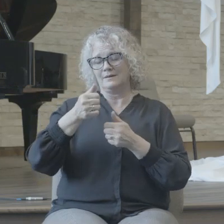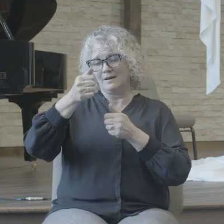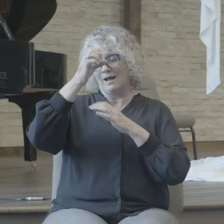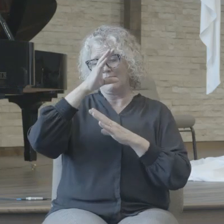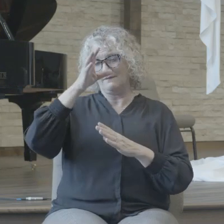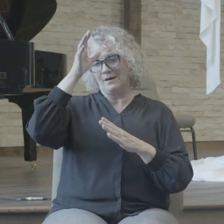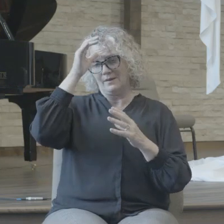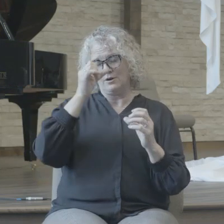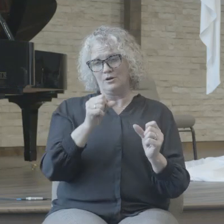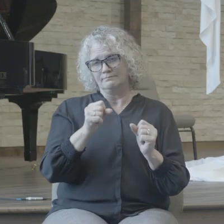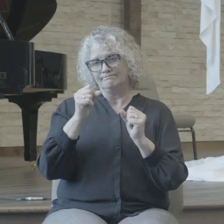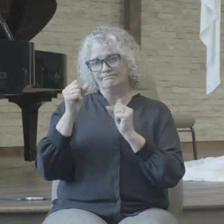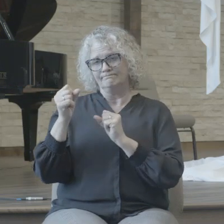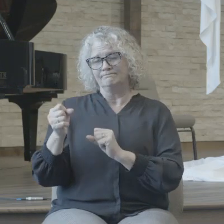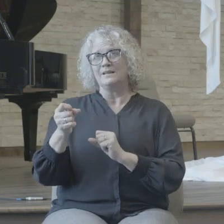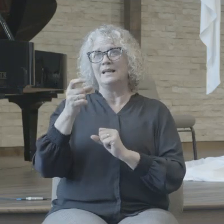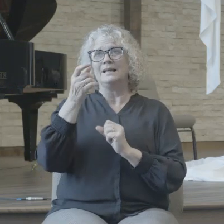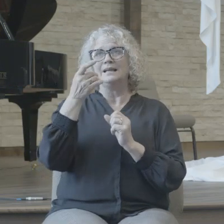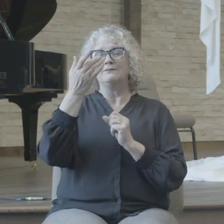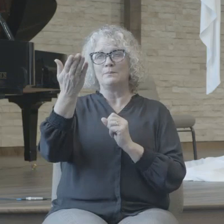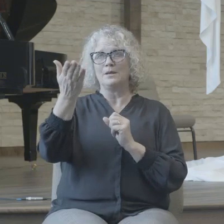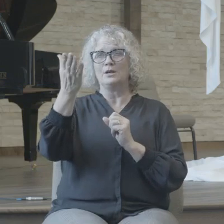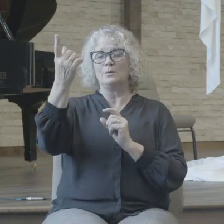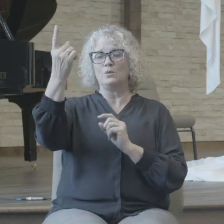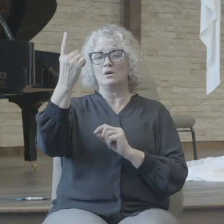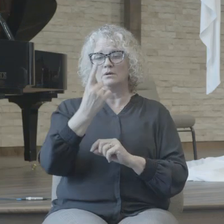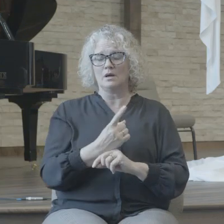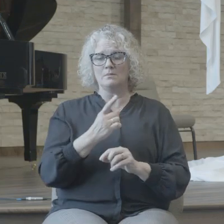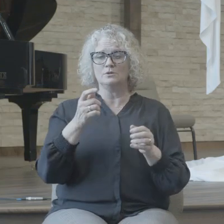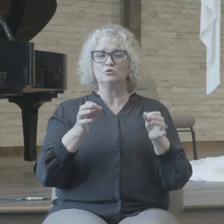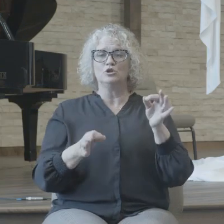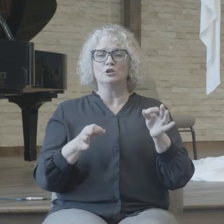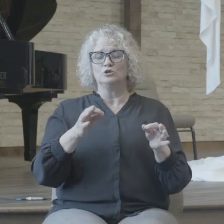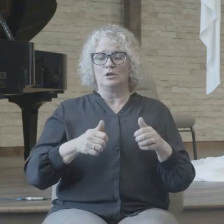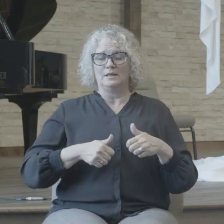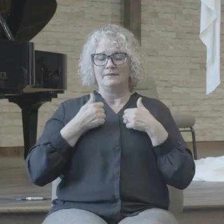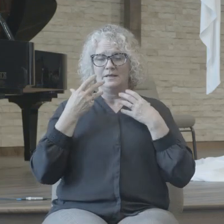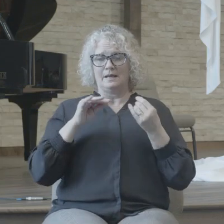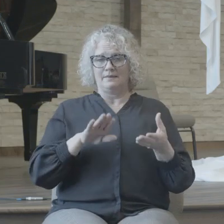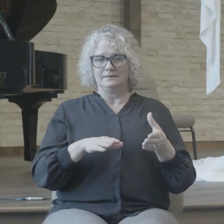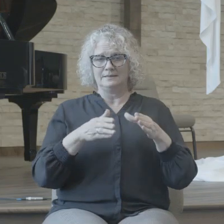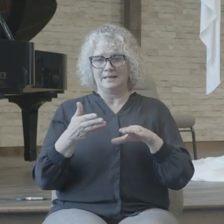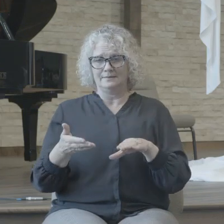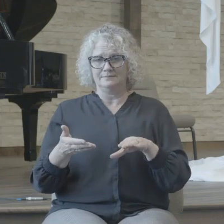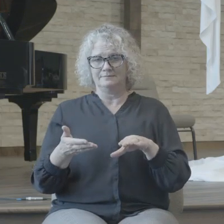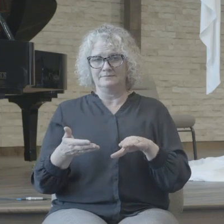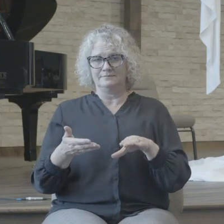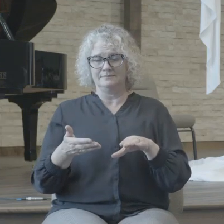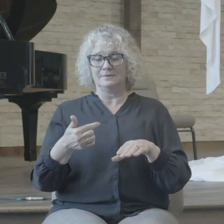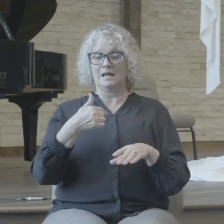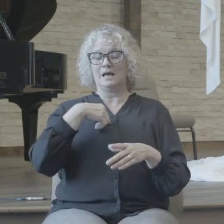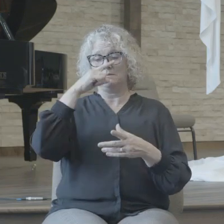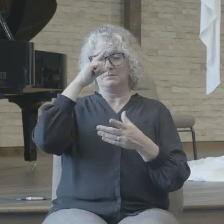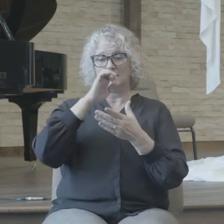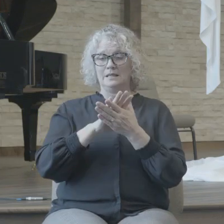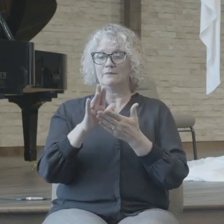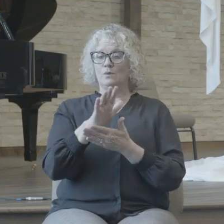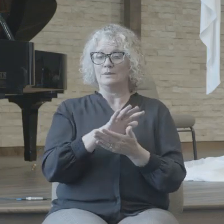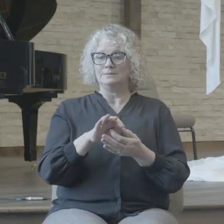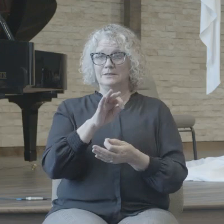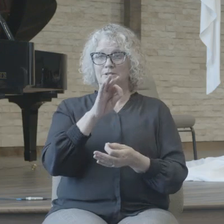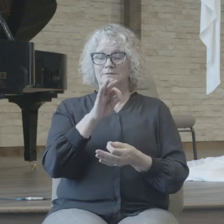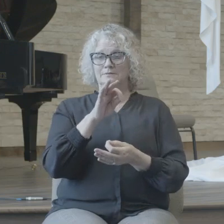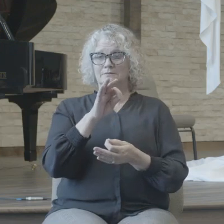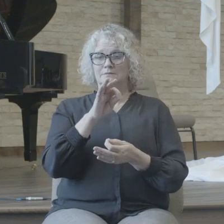God the Father Almighty. From there he will come to judge the living and the dead. I believe in the Holy